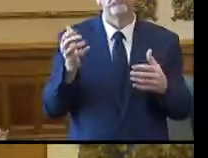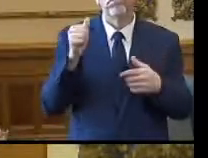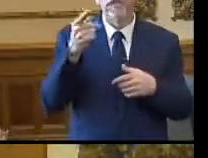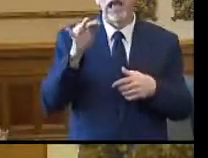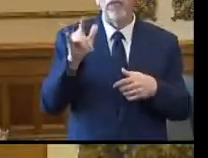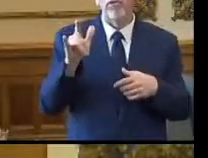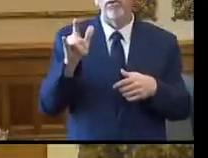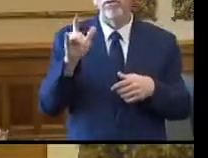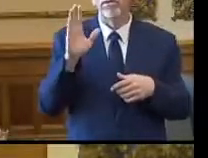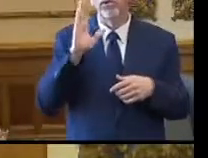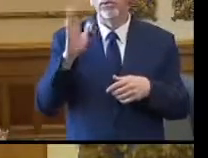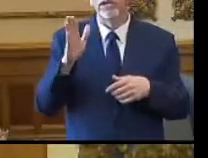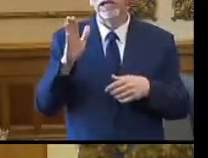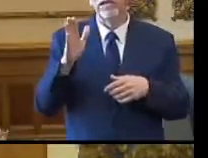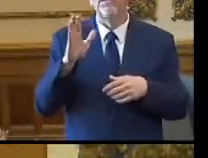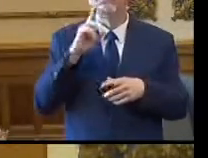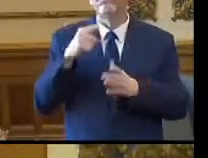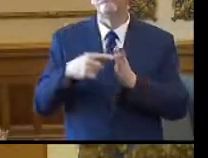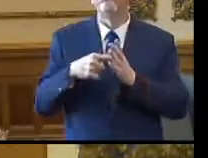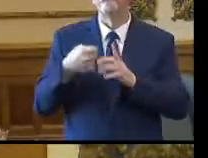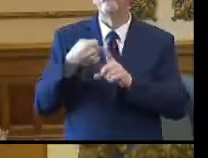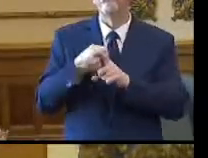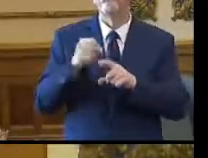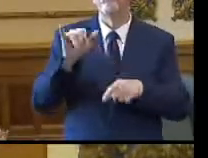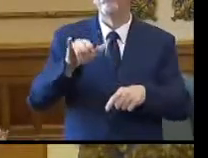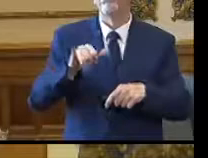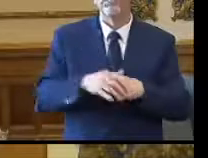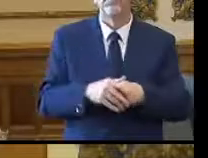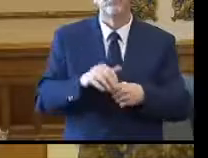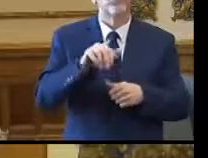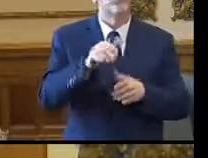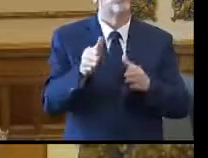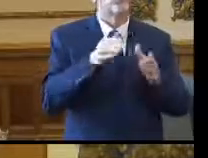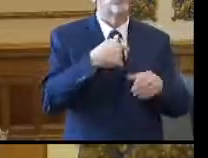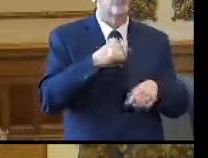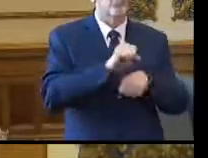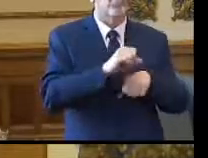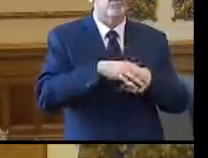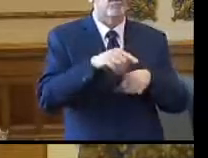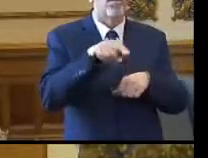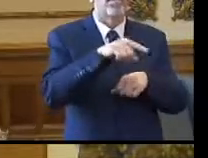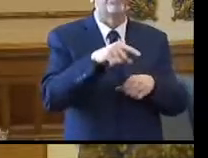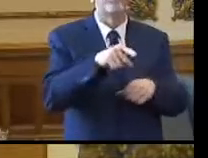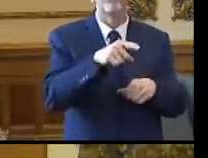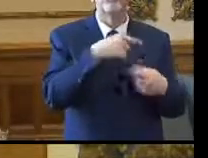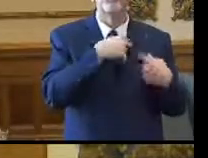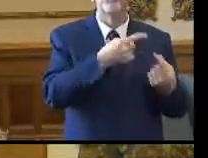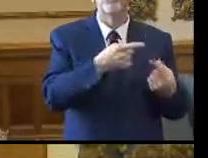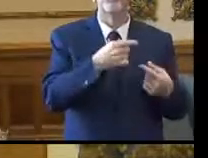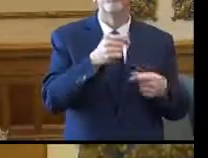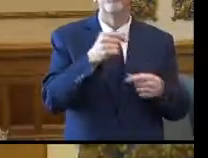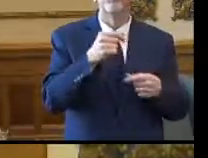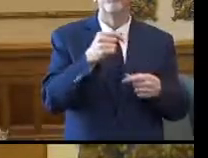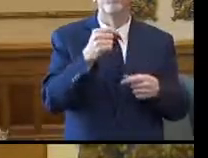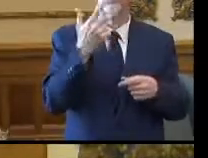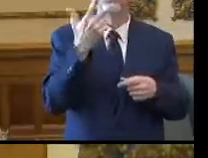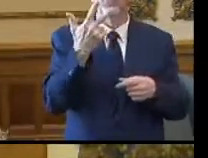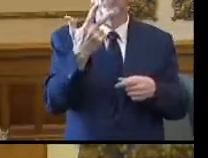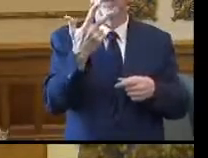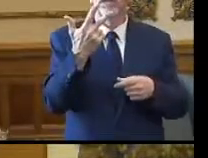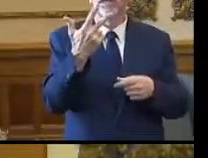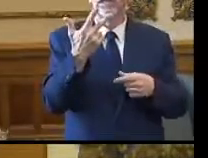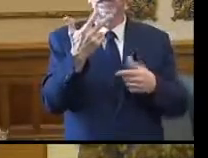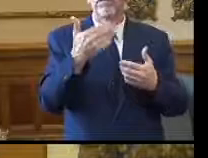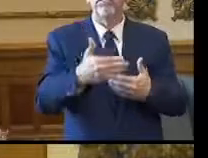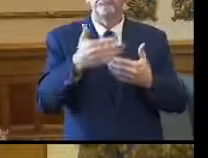April will be that indicator. The other thing that we are working on is there has been 3 installments